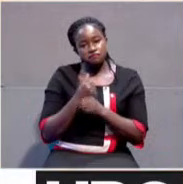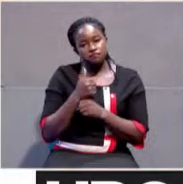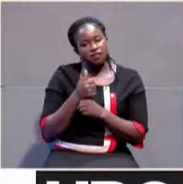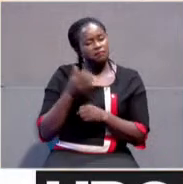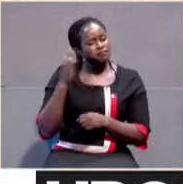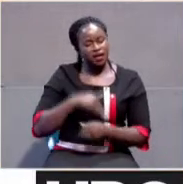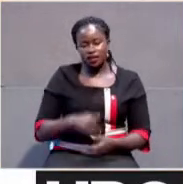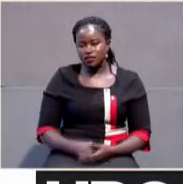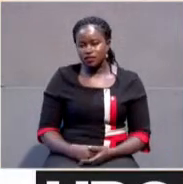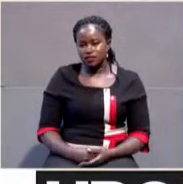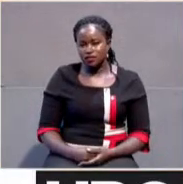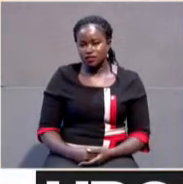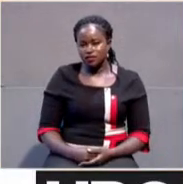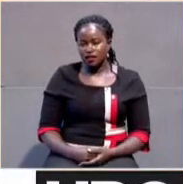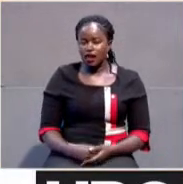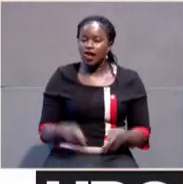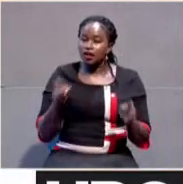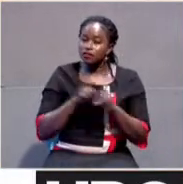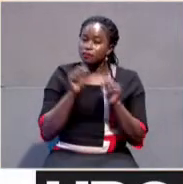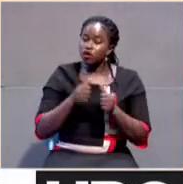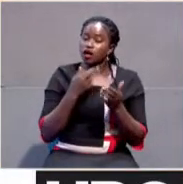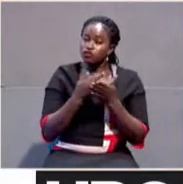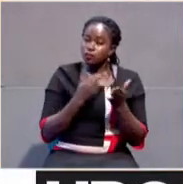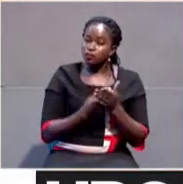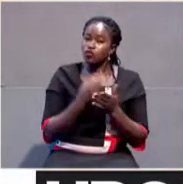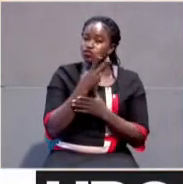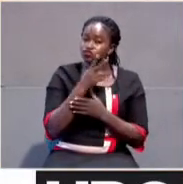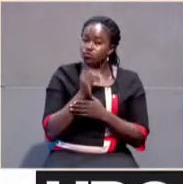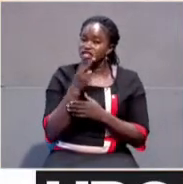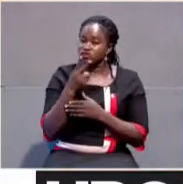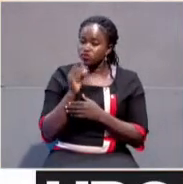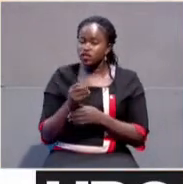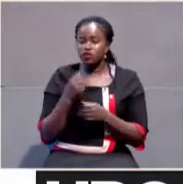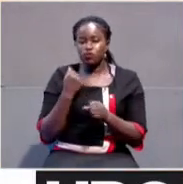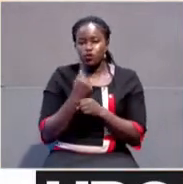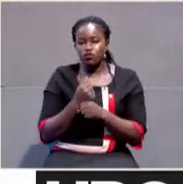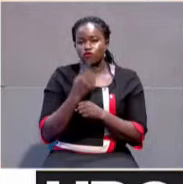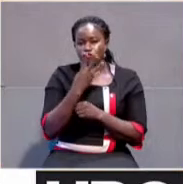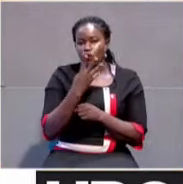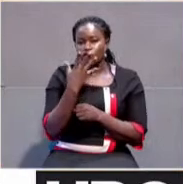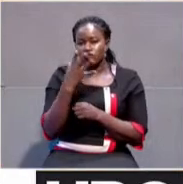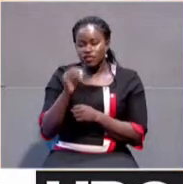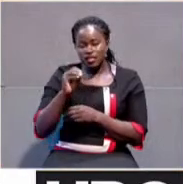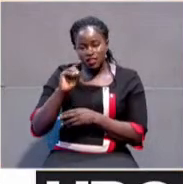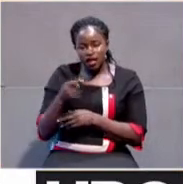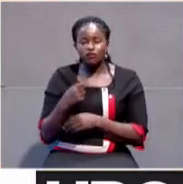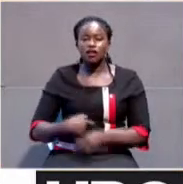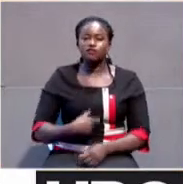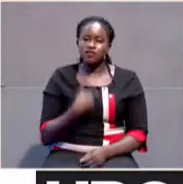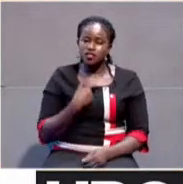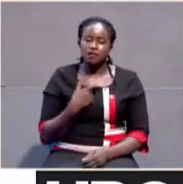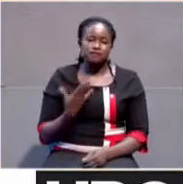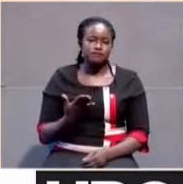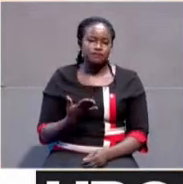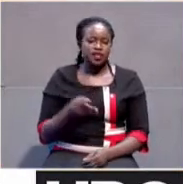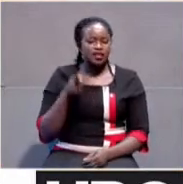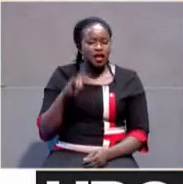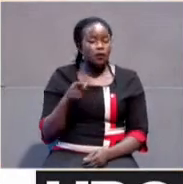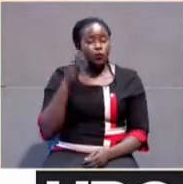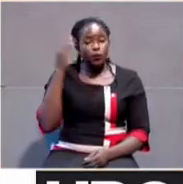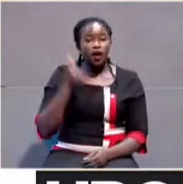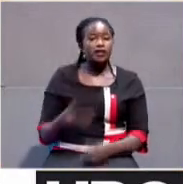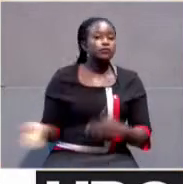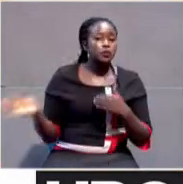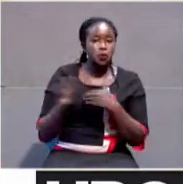We can report that in 2020, we are doing 450,000 visitors. Of course, this is on account of